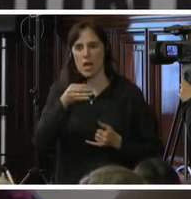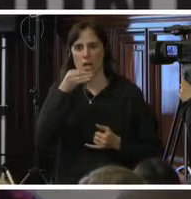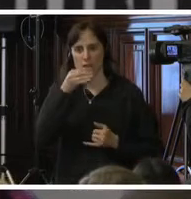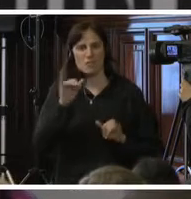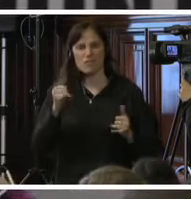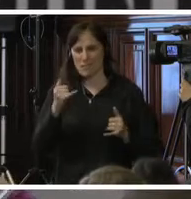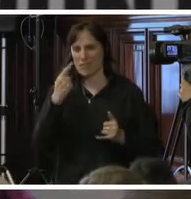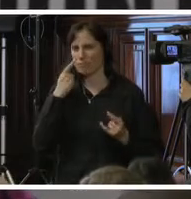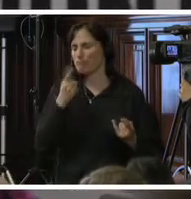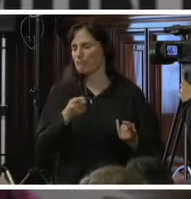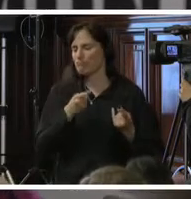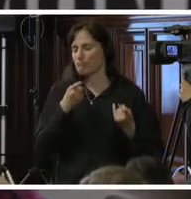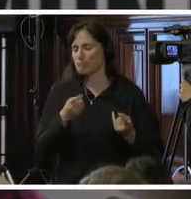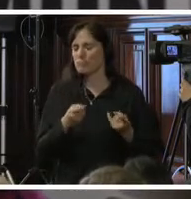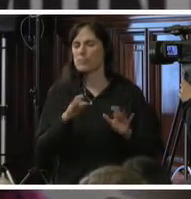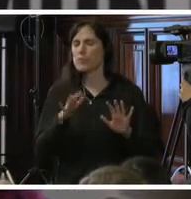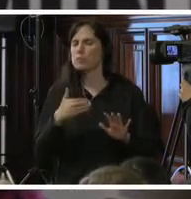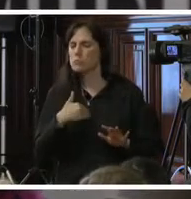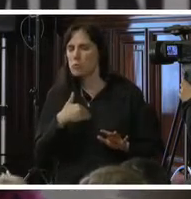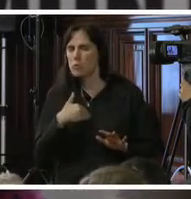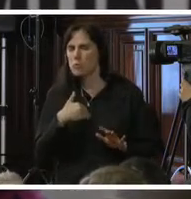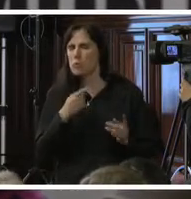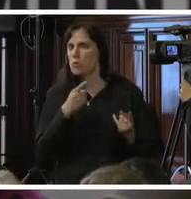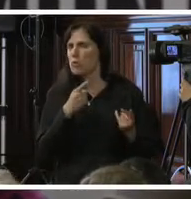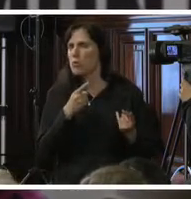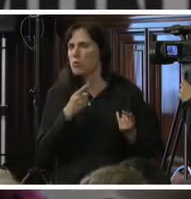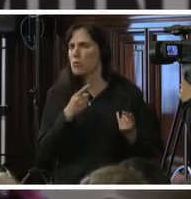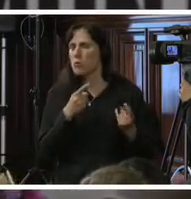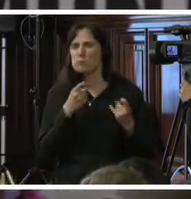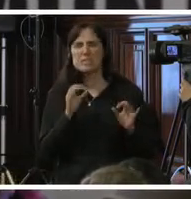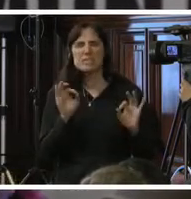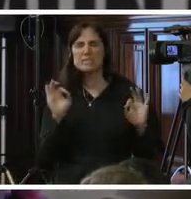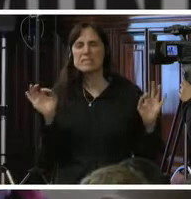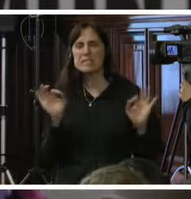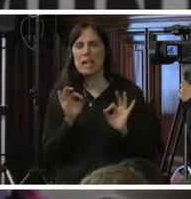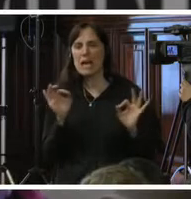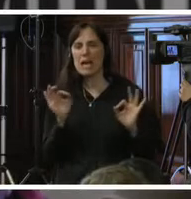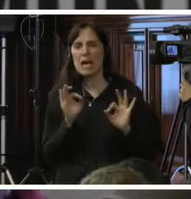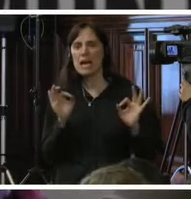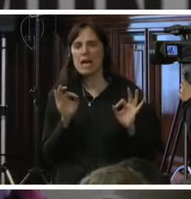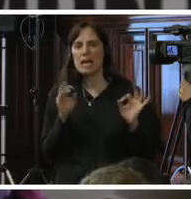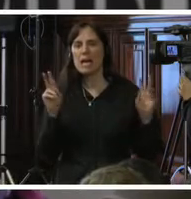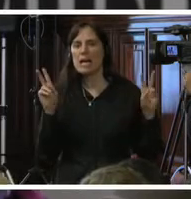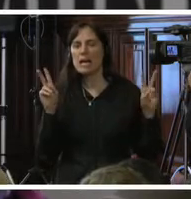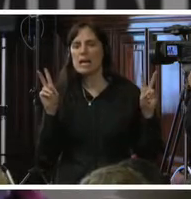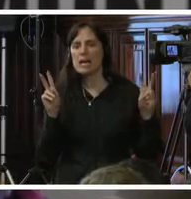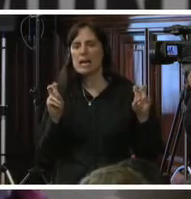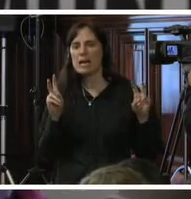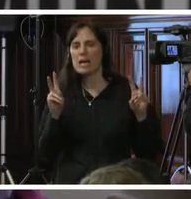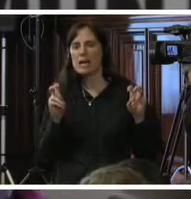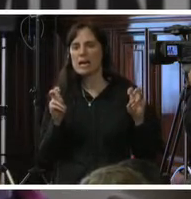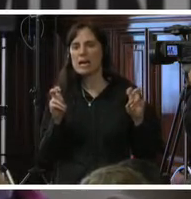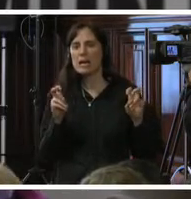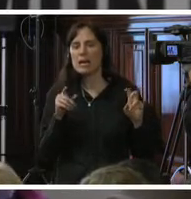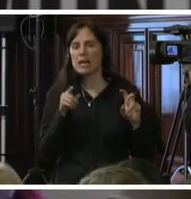I heard, I may have missed it, the factor of internal